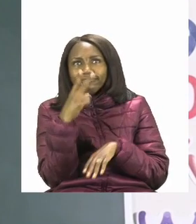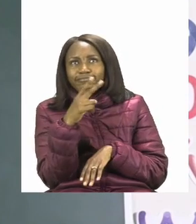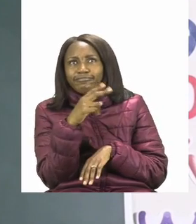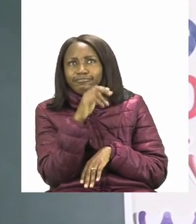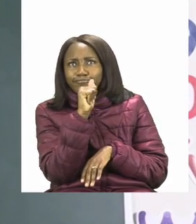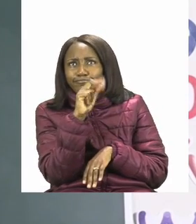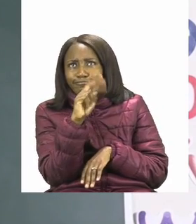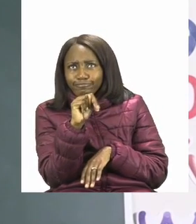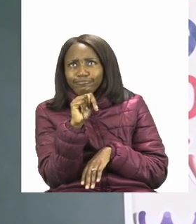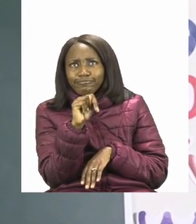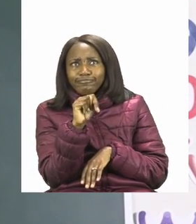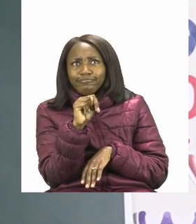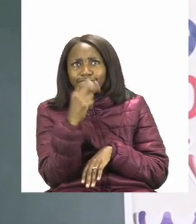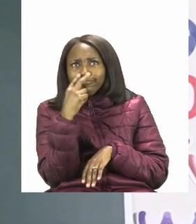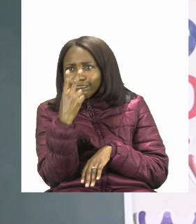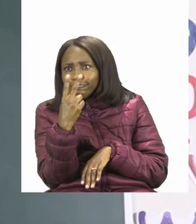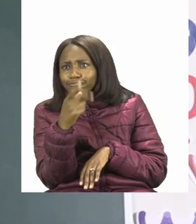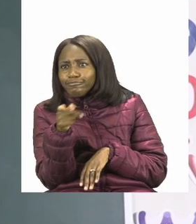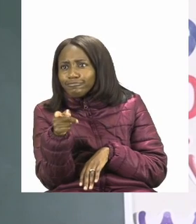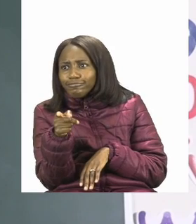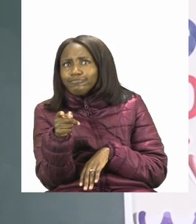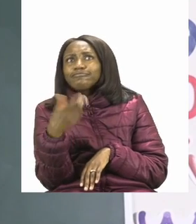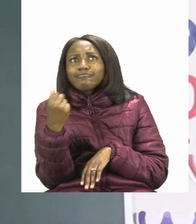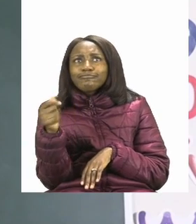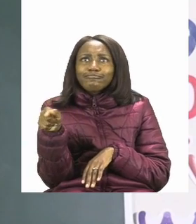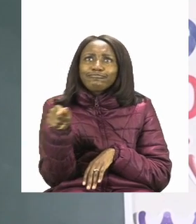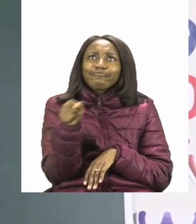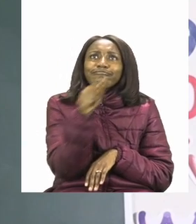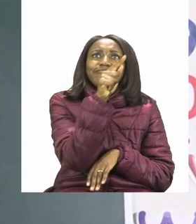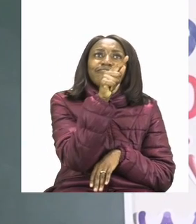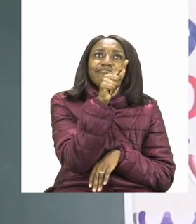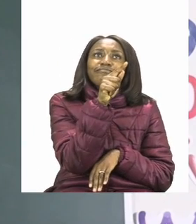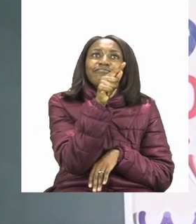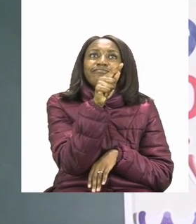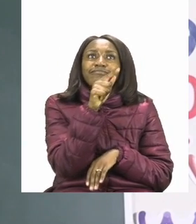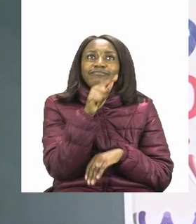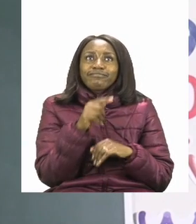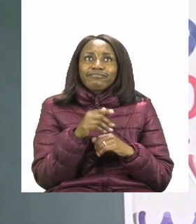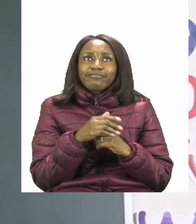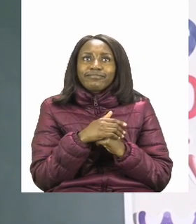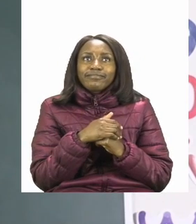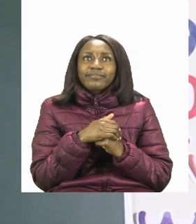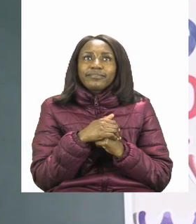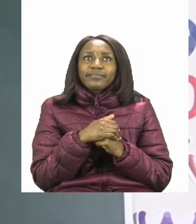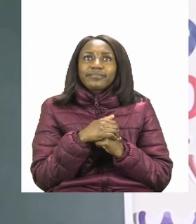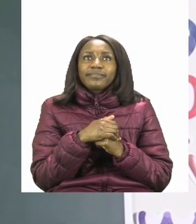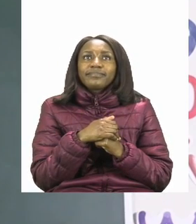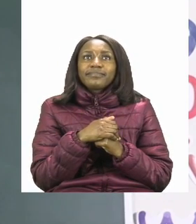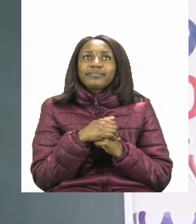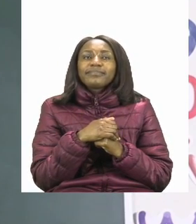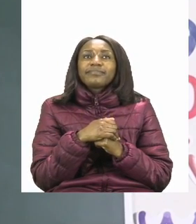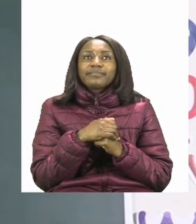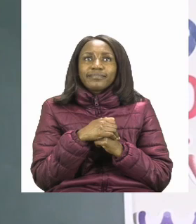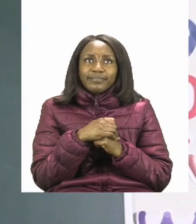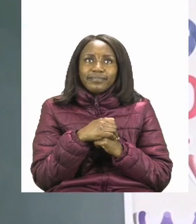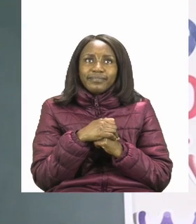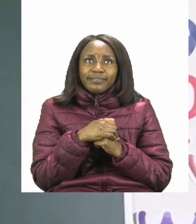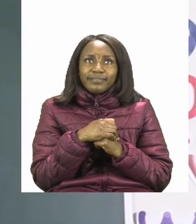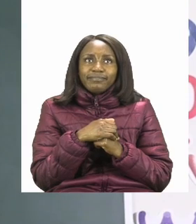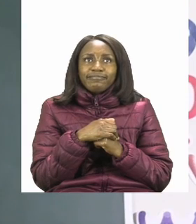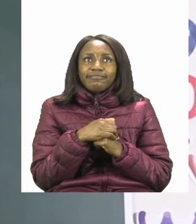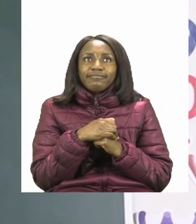an. So I go and I look for the word an and I match them together.